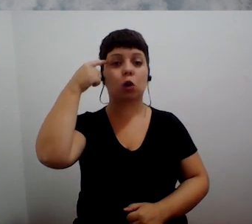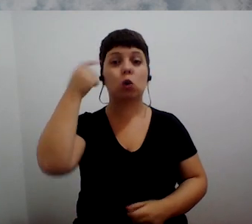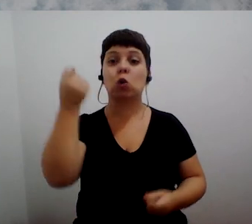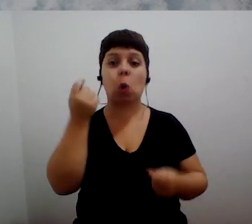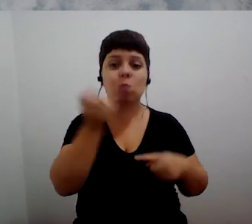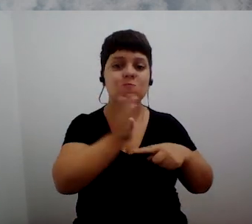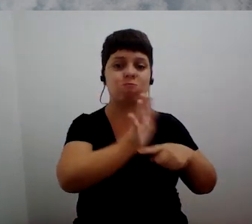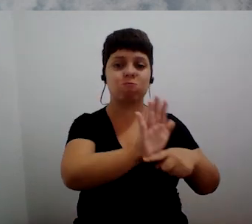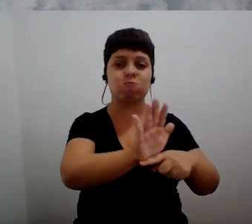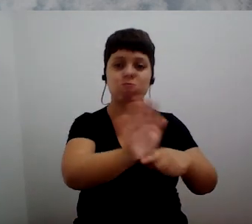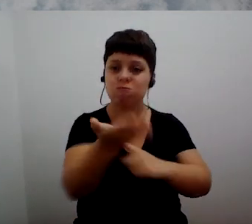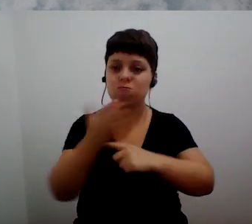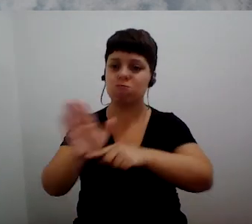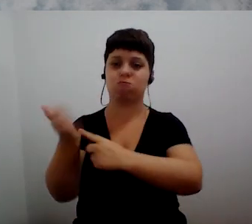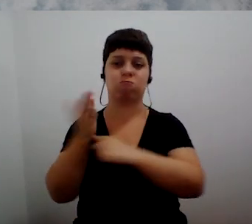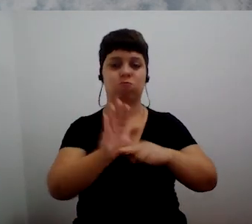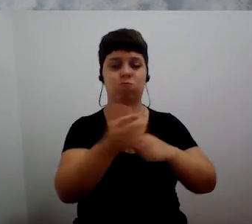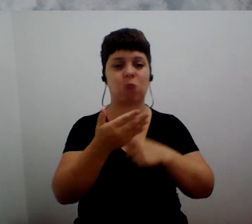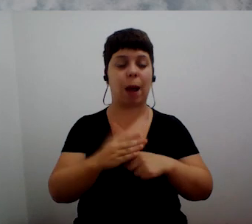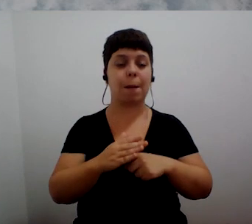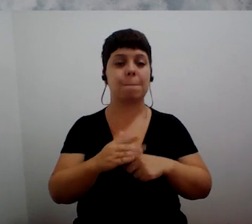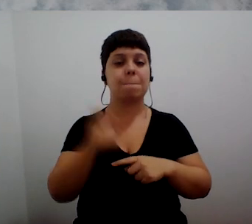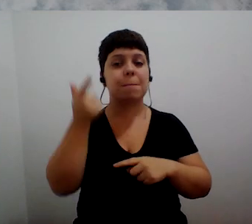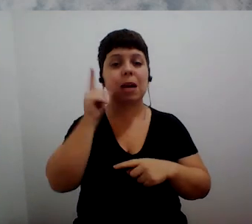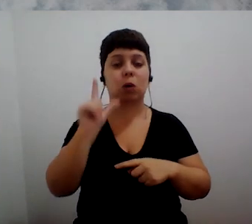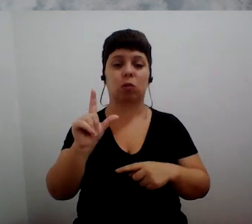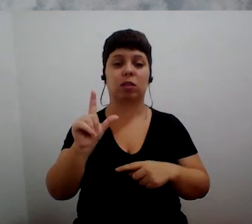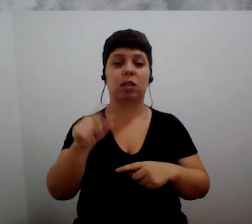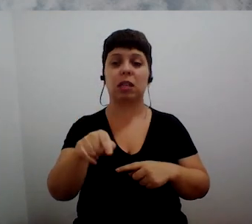in order to get the SDG 14.